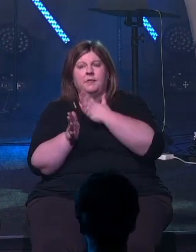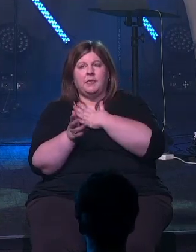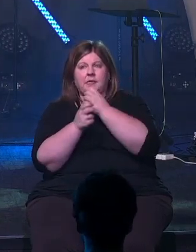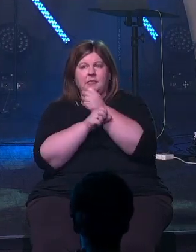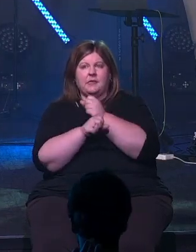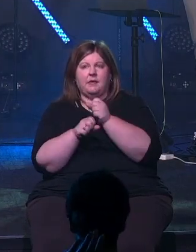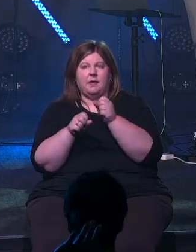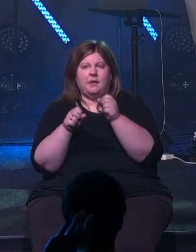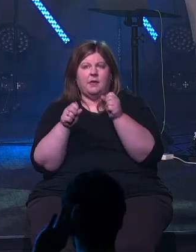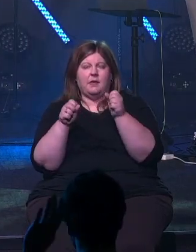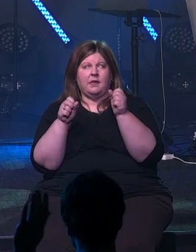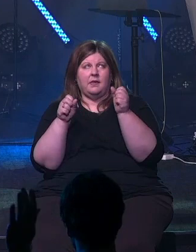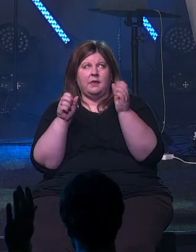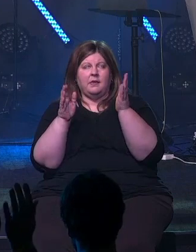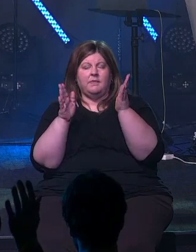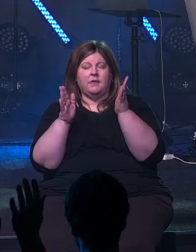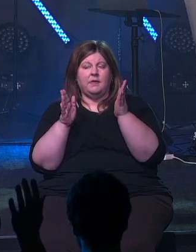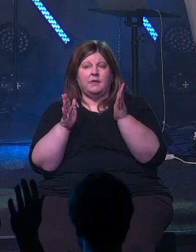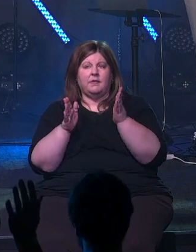Praising my